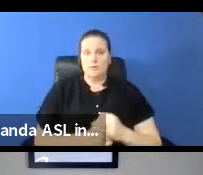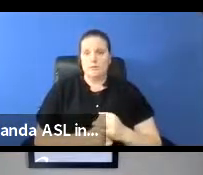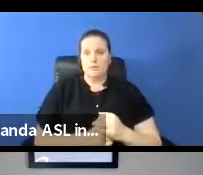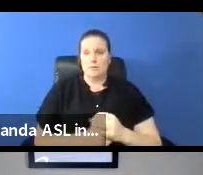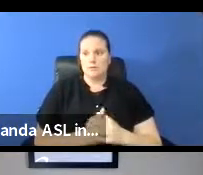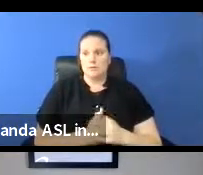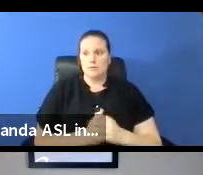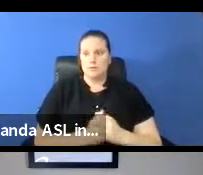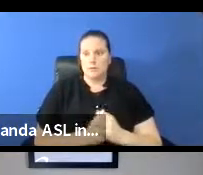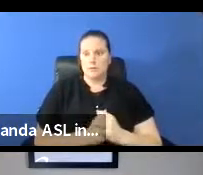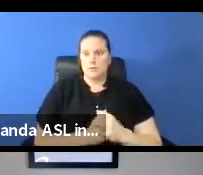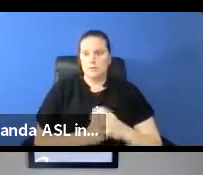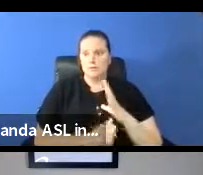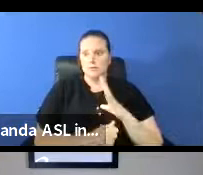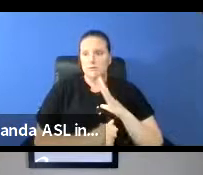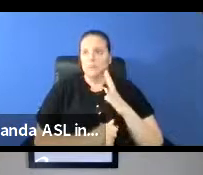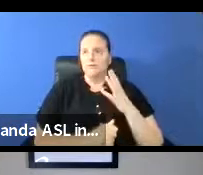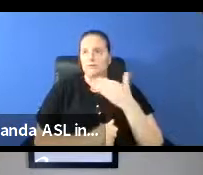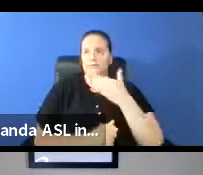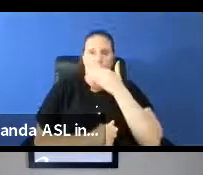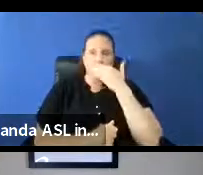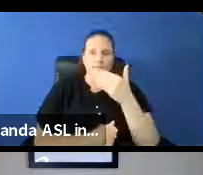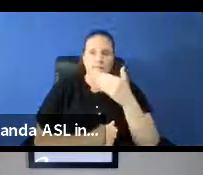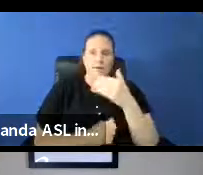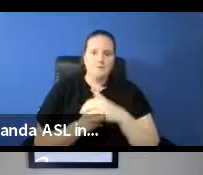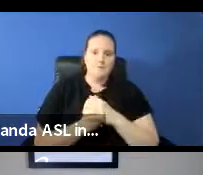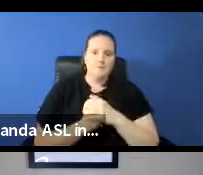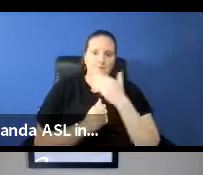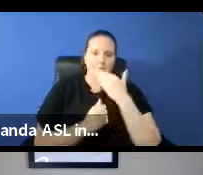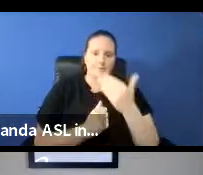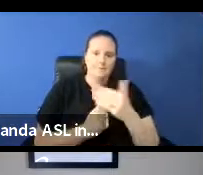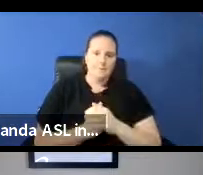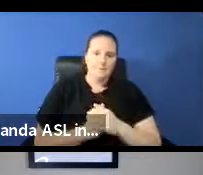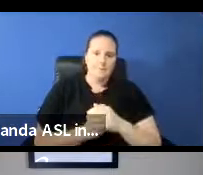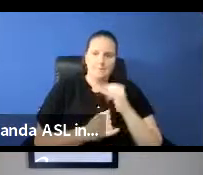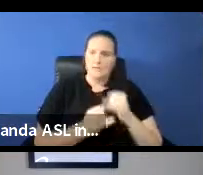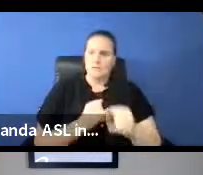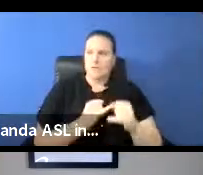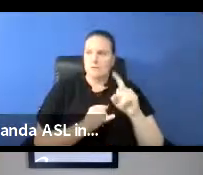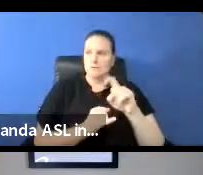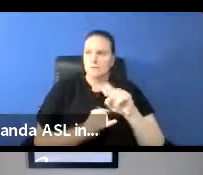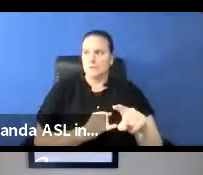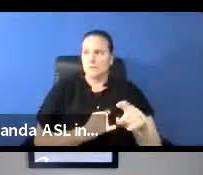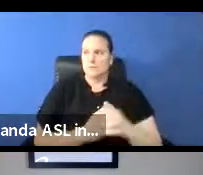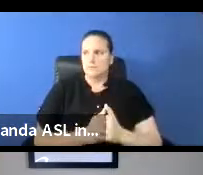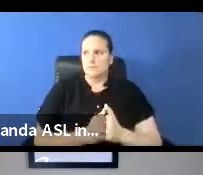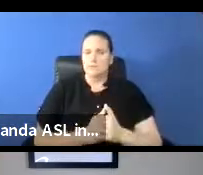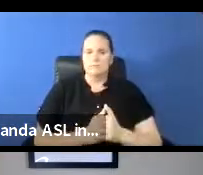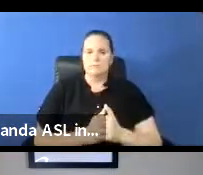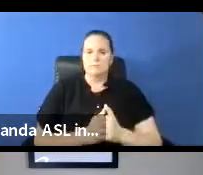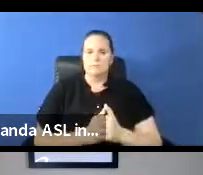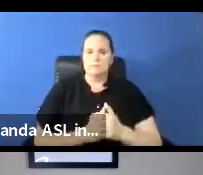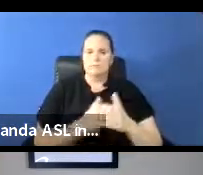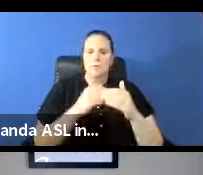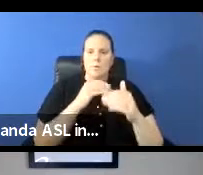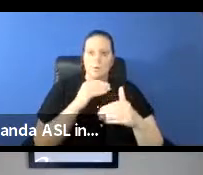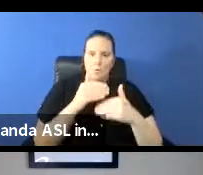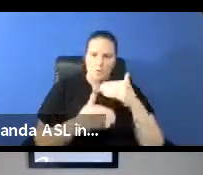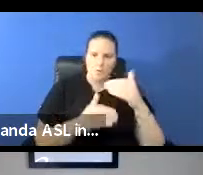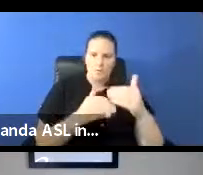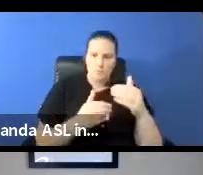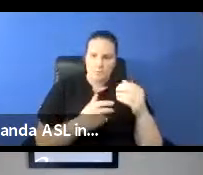Thank you. And then hopefully our last question, just in order, because we want to hear the